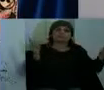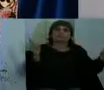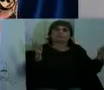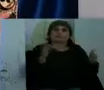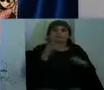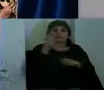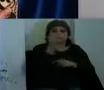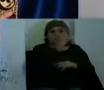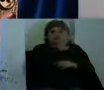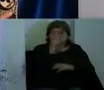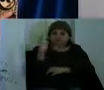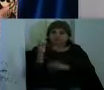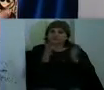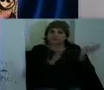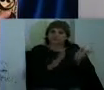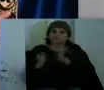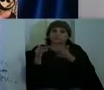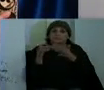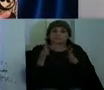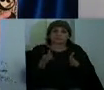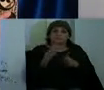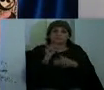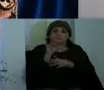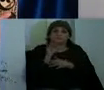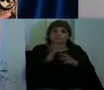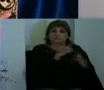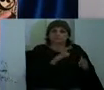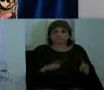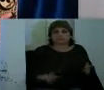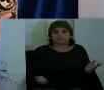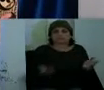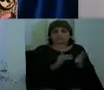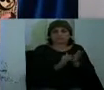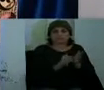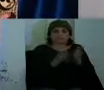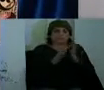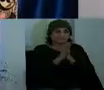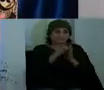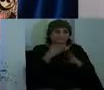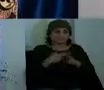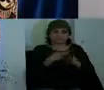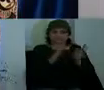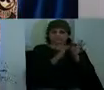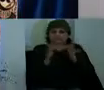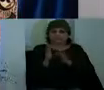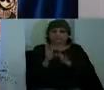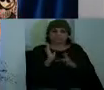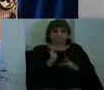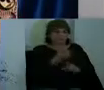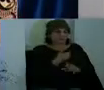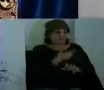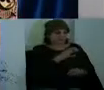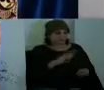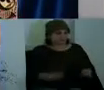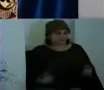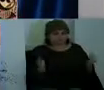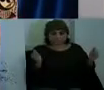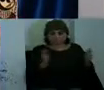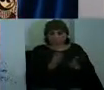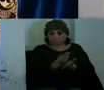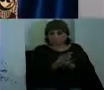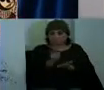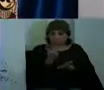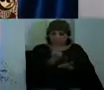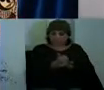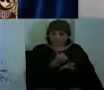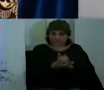to prepare the way of the Lord once again. We ask this in the name of Jesus our Christ and all that is holy.